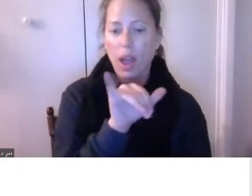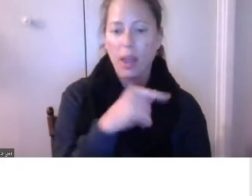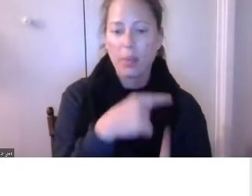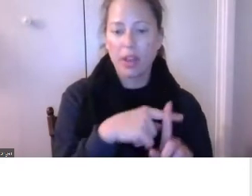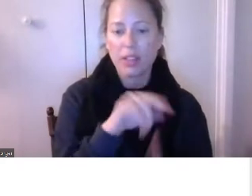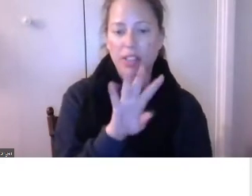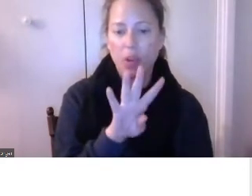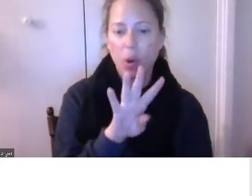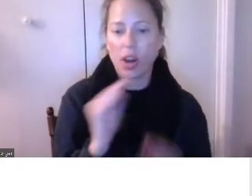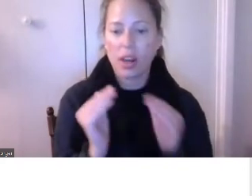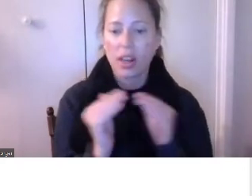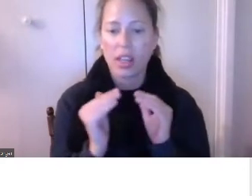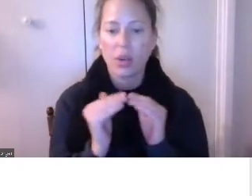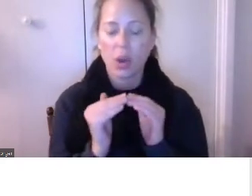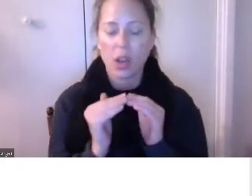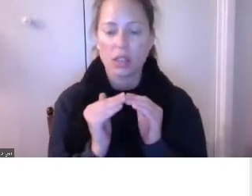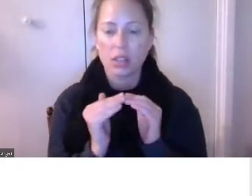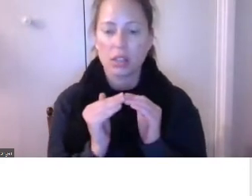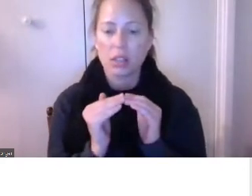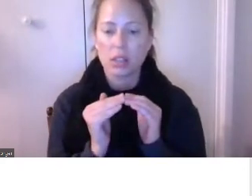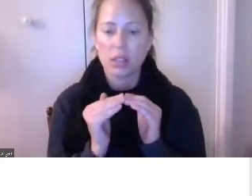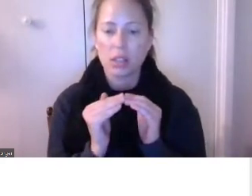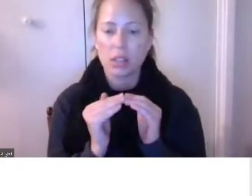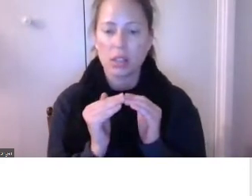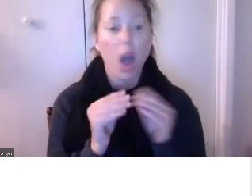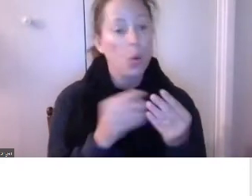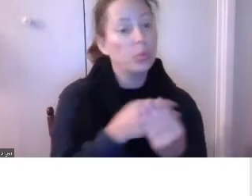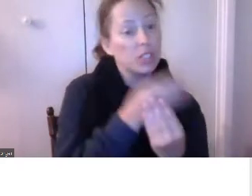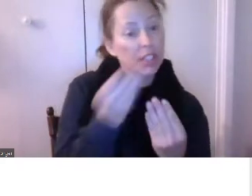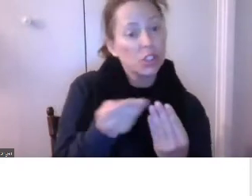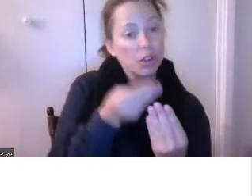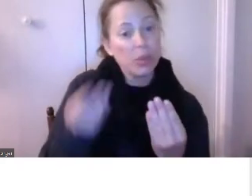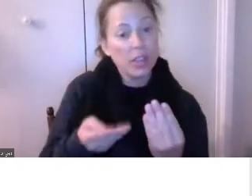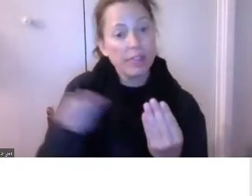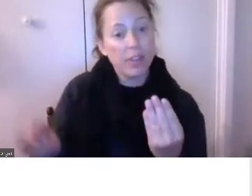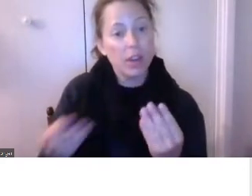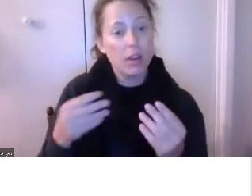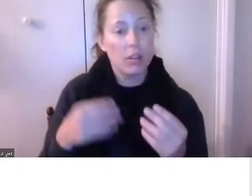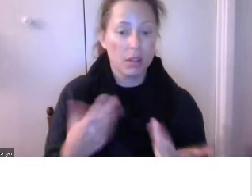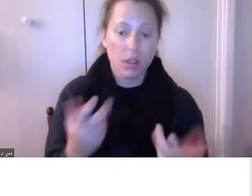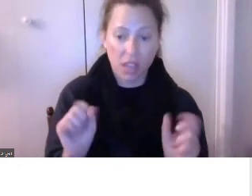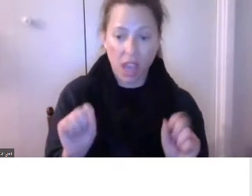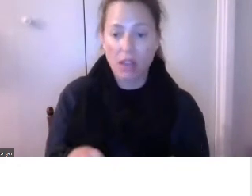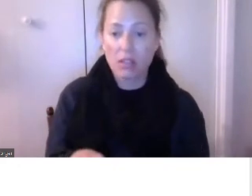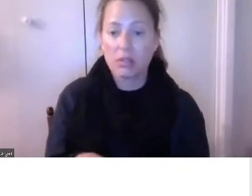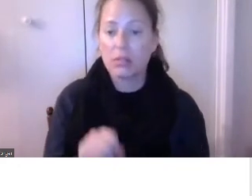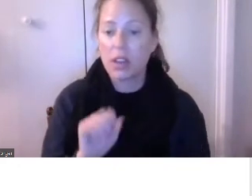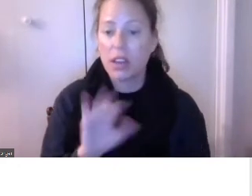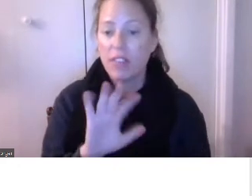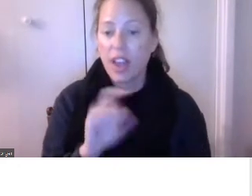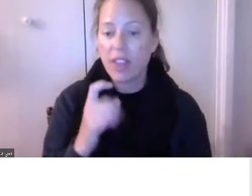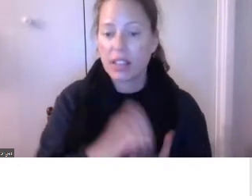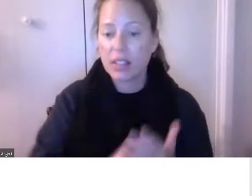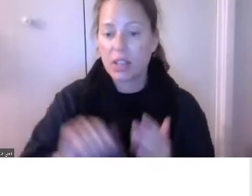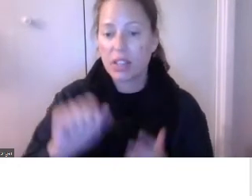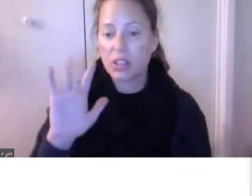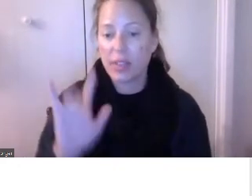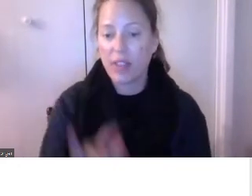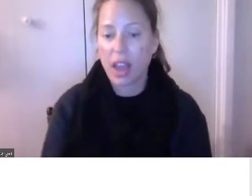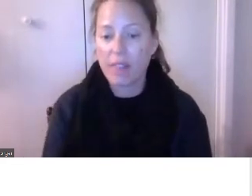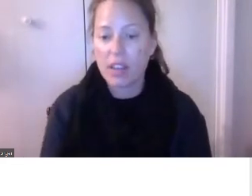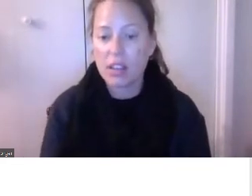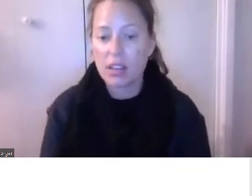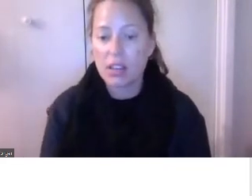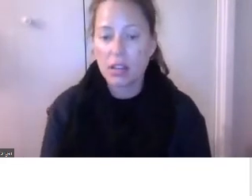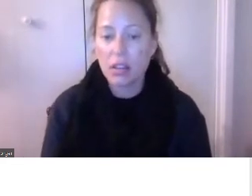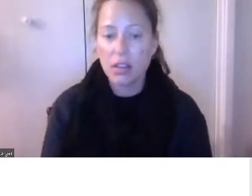4 equals, I could do the distributive property here. That would be 5x minus 25. So all I need